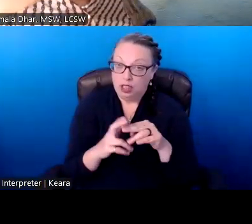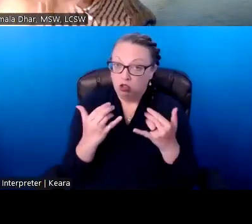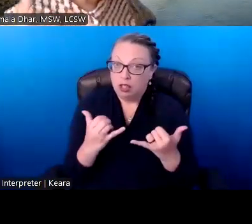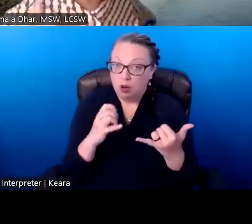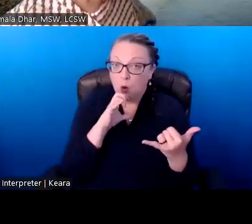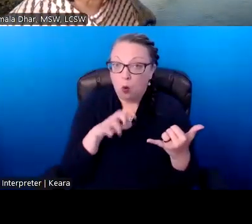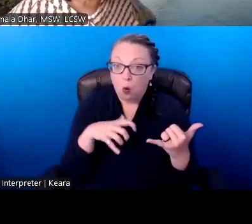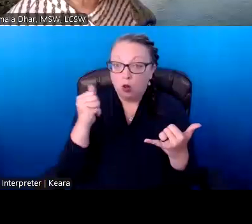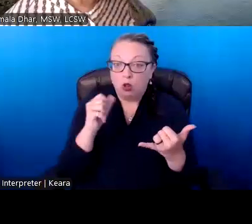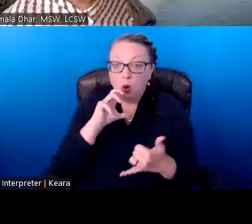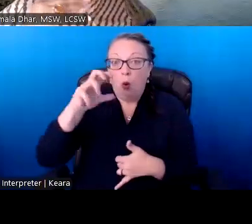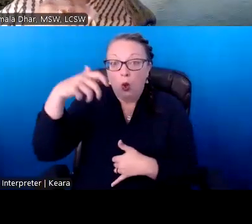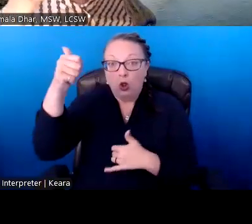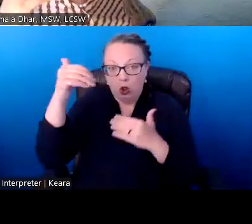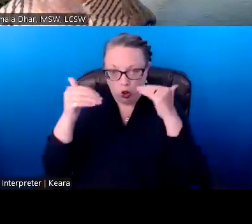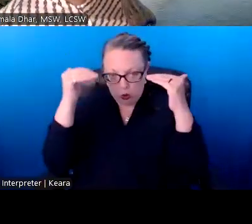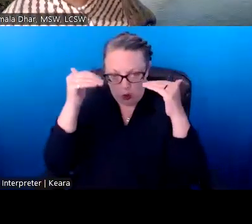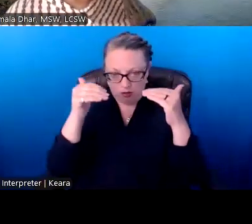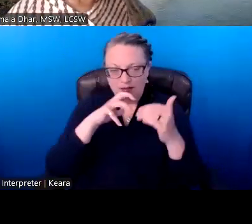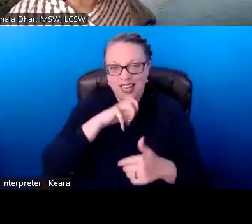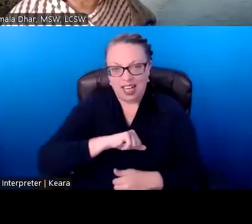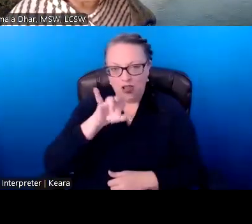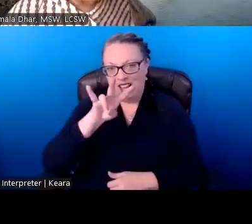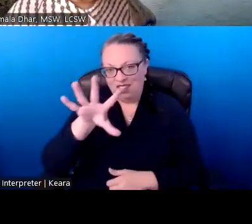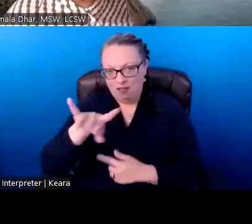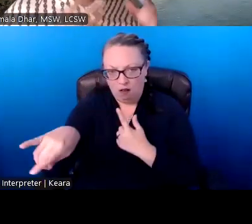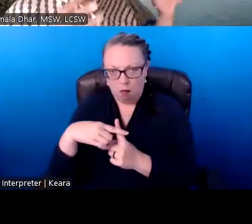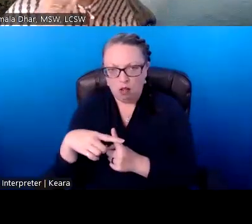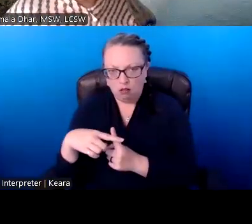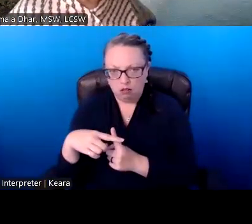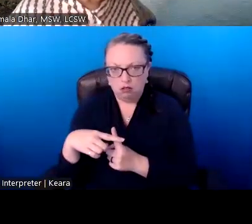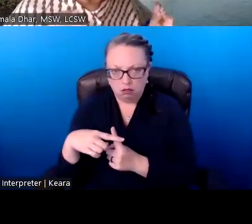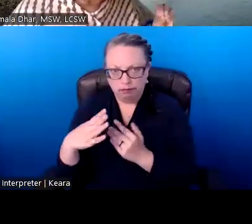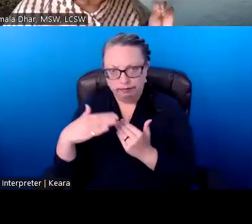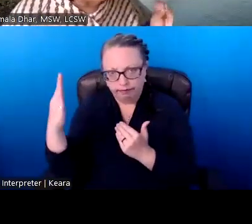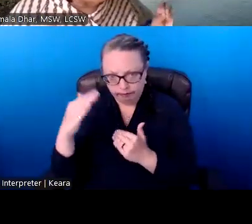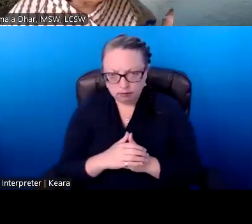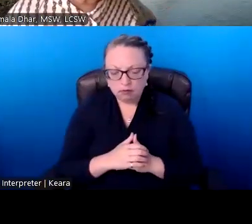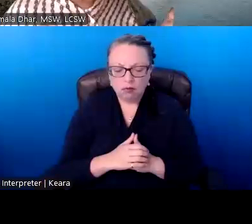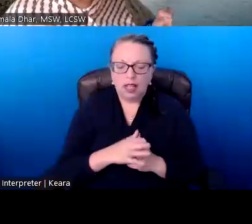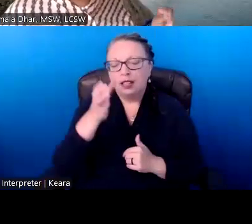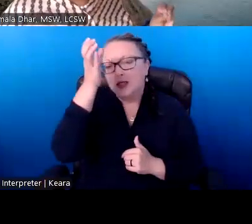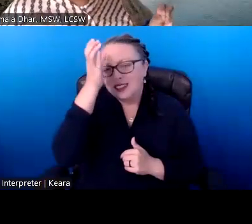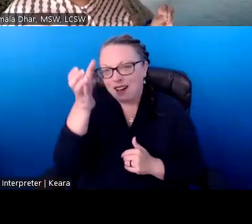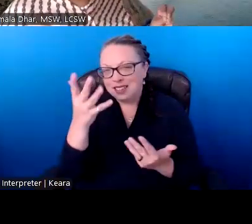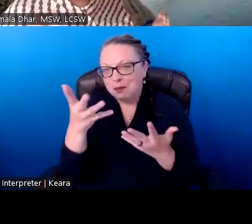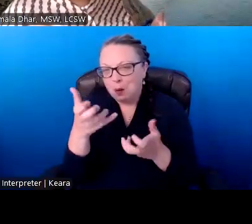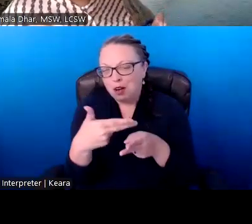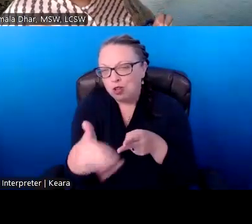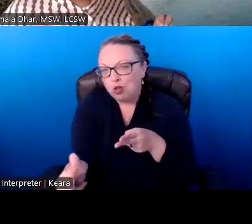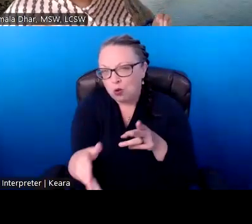older adults, 75 plus. And there's a concept I just want to briefly bring